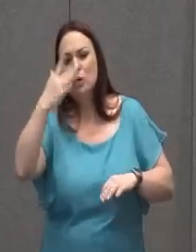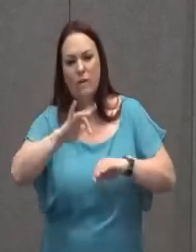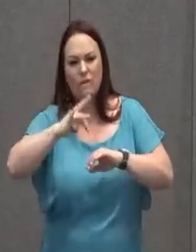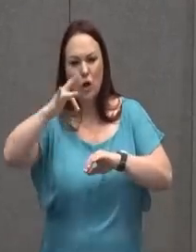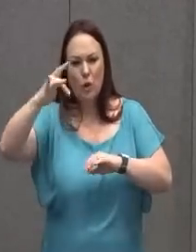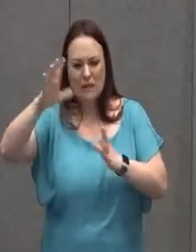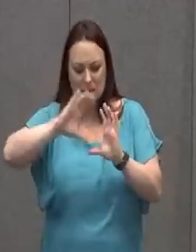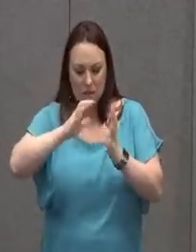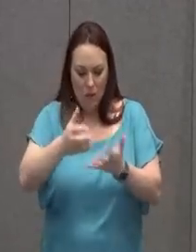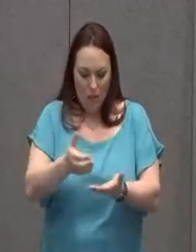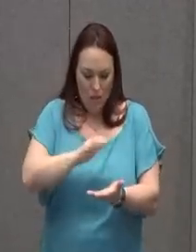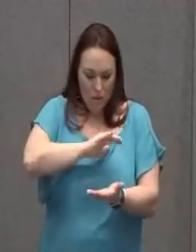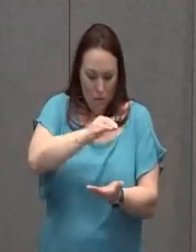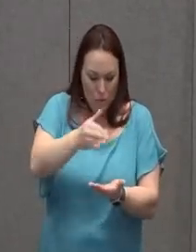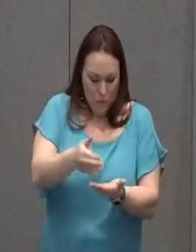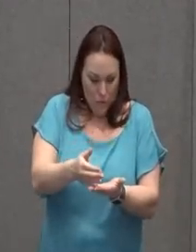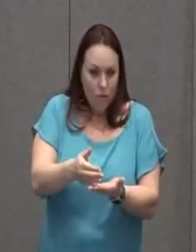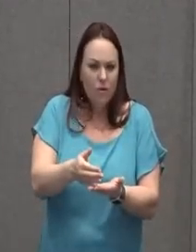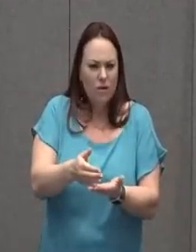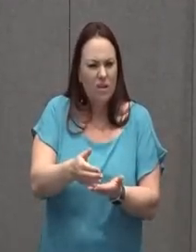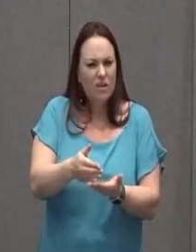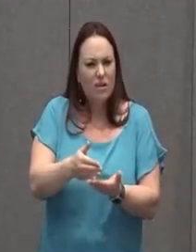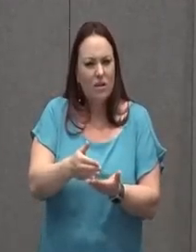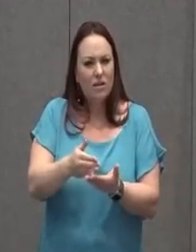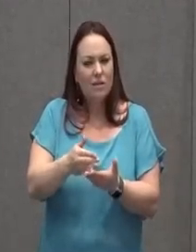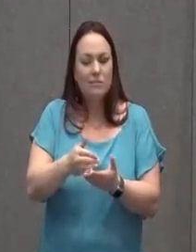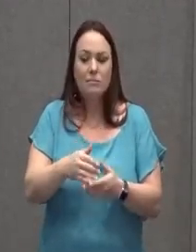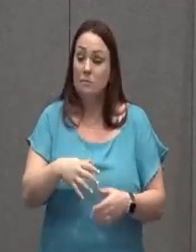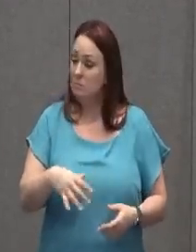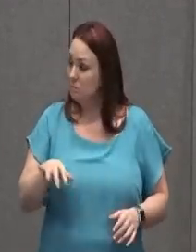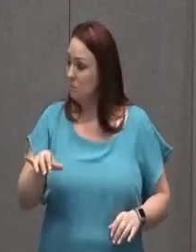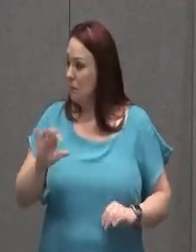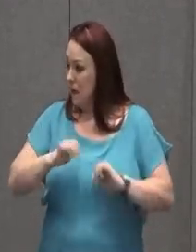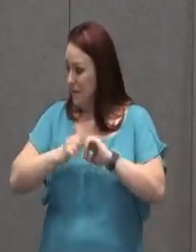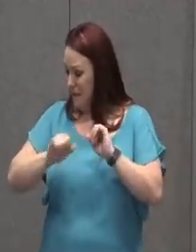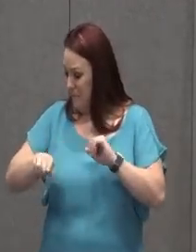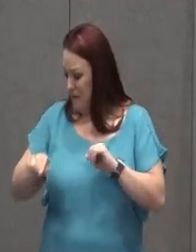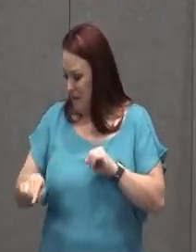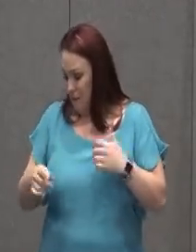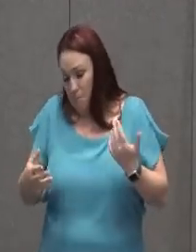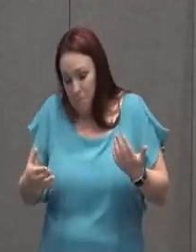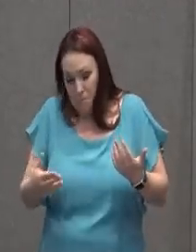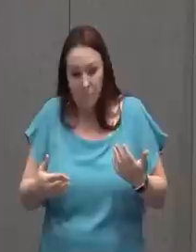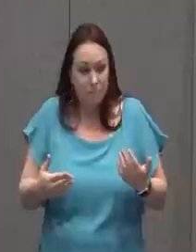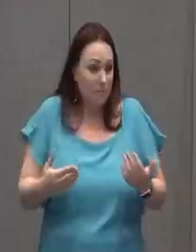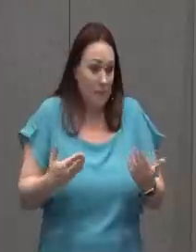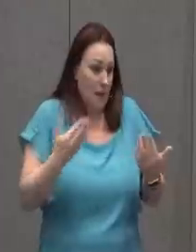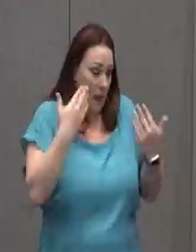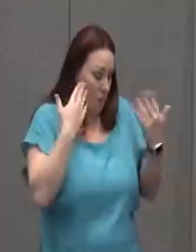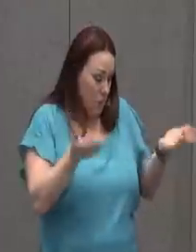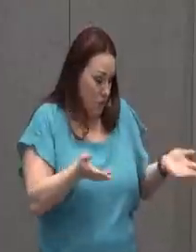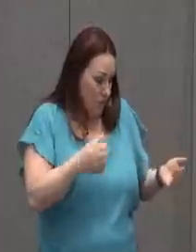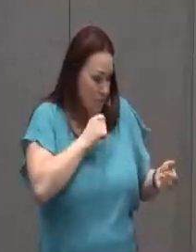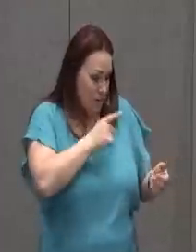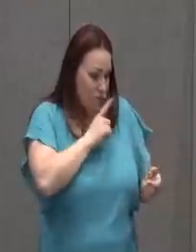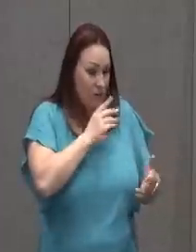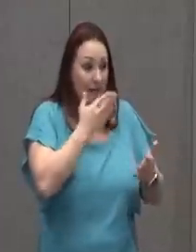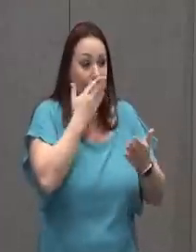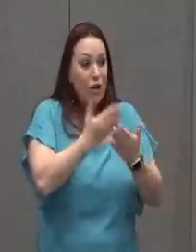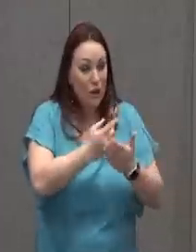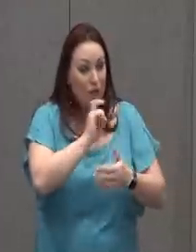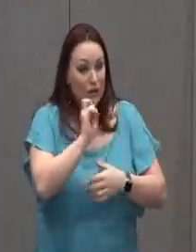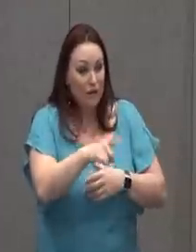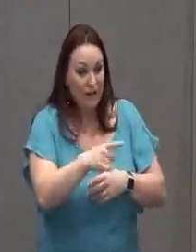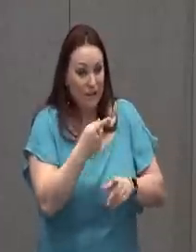Wow, a crystal, though. How could that be down there? Okay. Yeah. I'm not sure. And that's a good question to